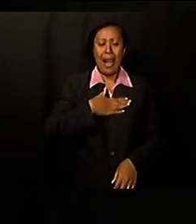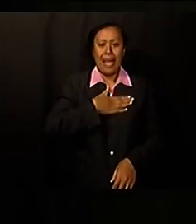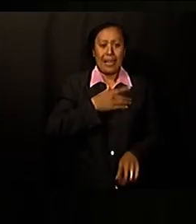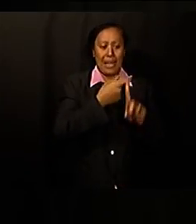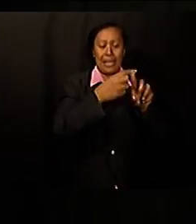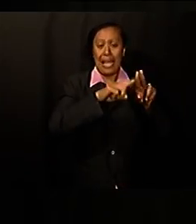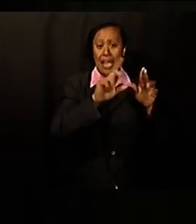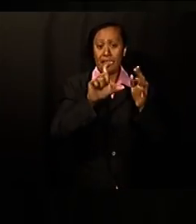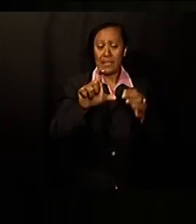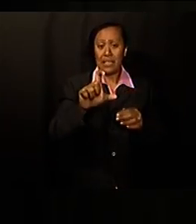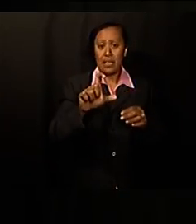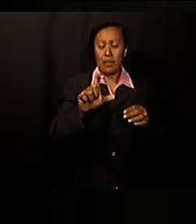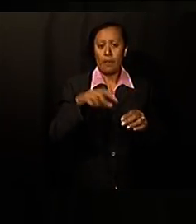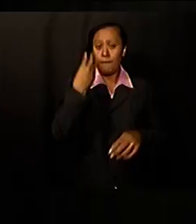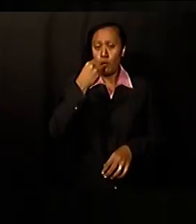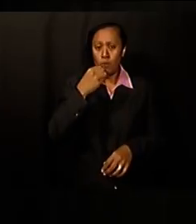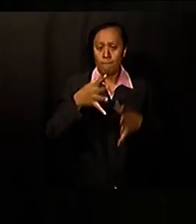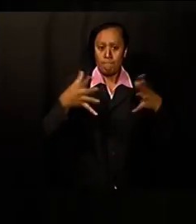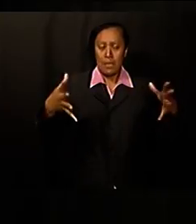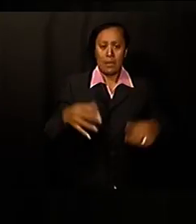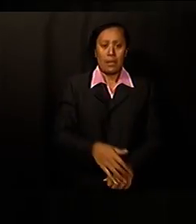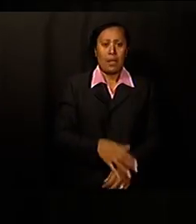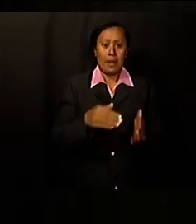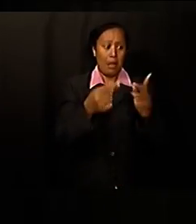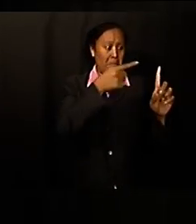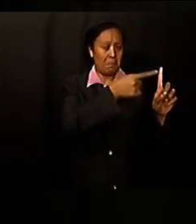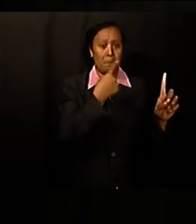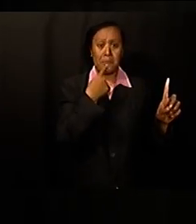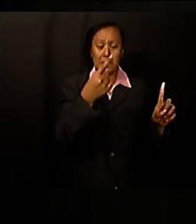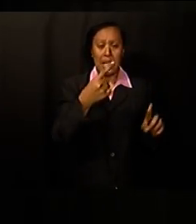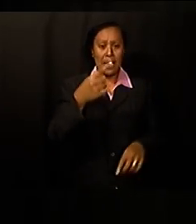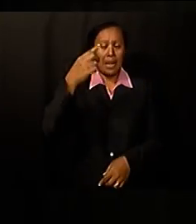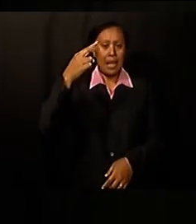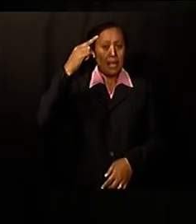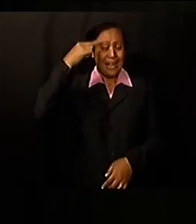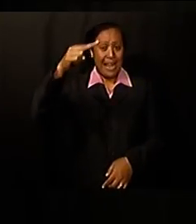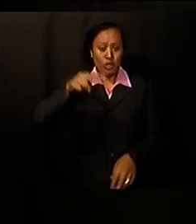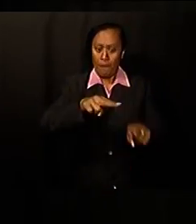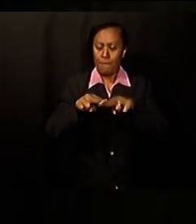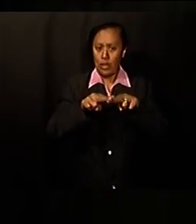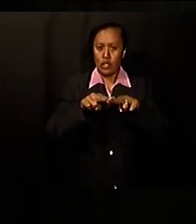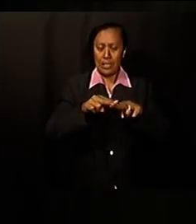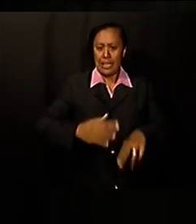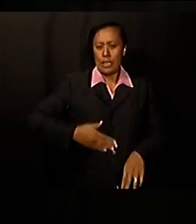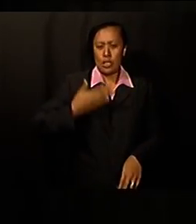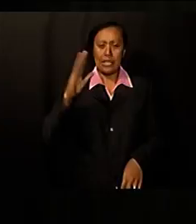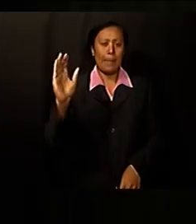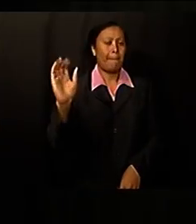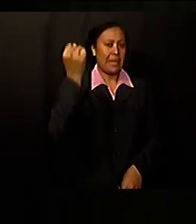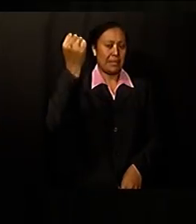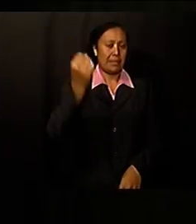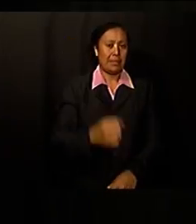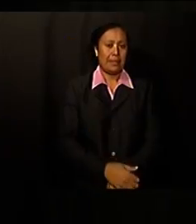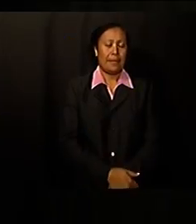KFC into compromising its biosecurity status. Colonel Smith said the national interest and the safety of Fijian